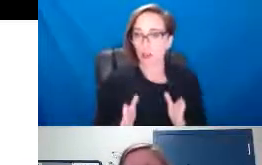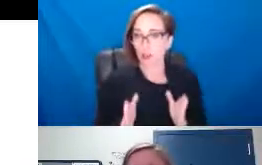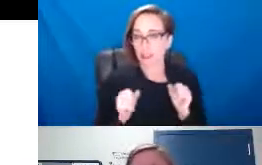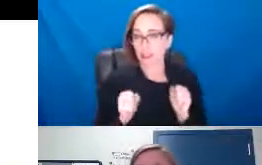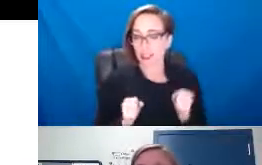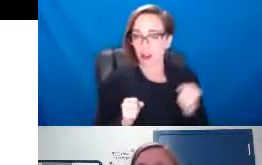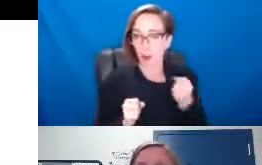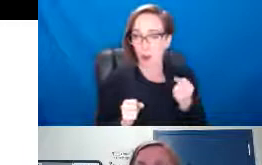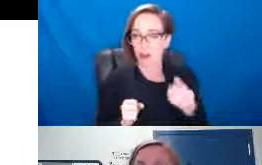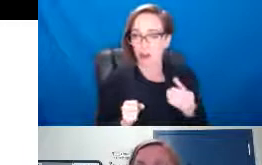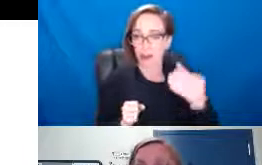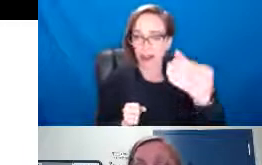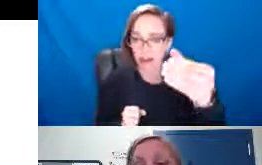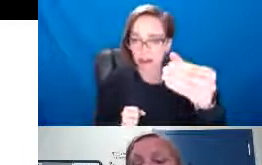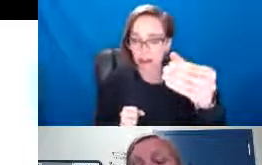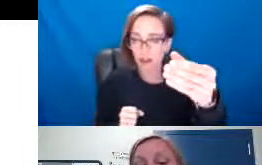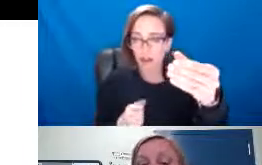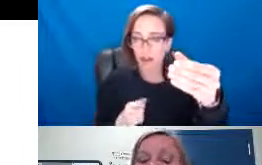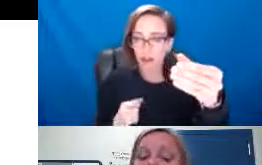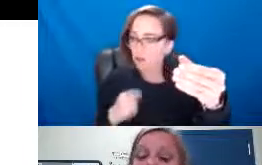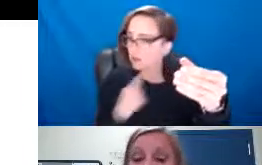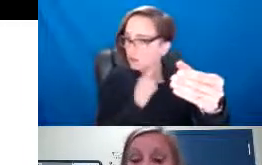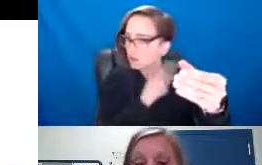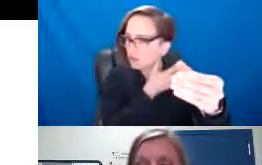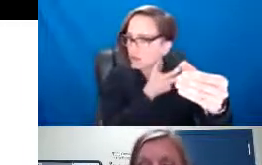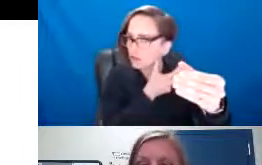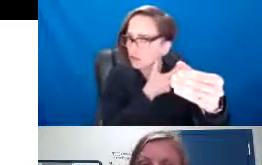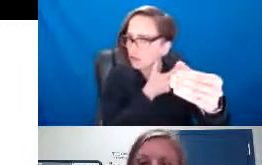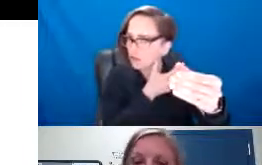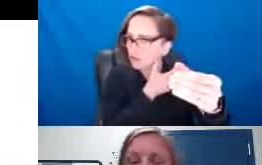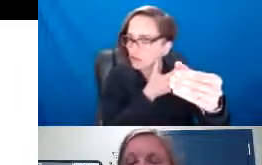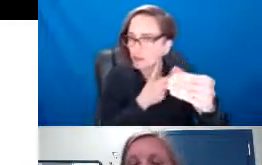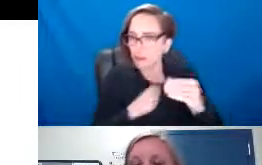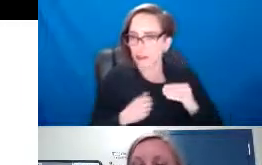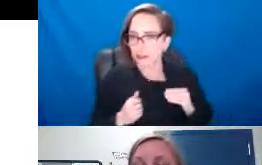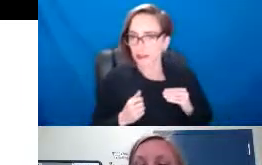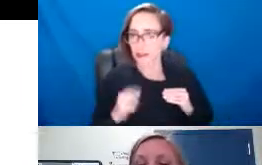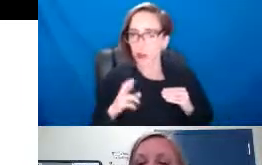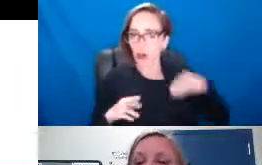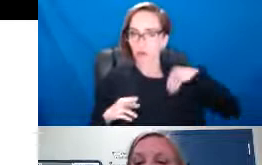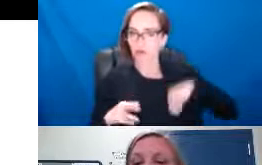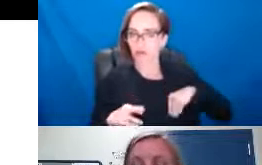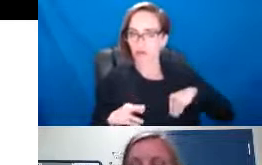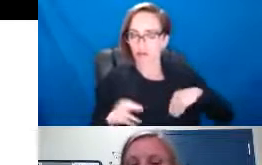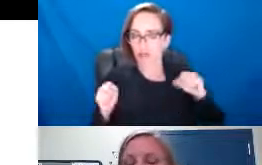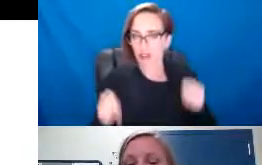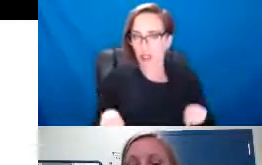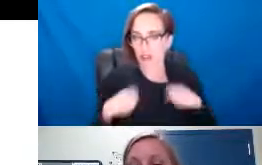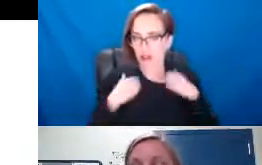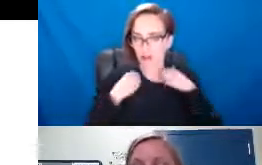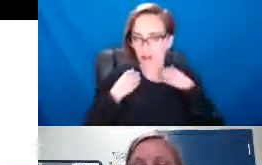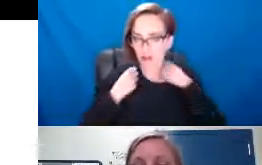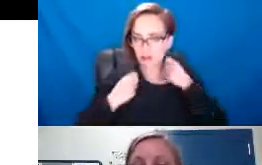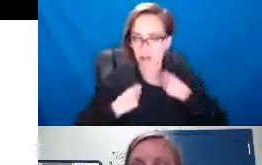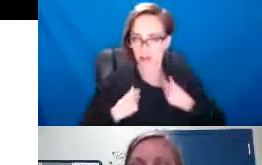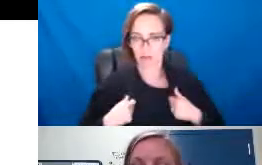and reach out to the individual that you're communicating with to be able to hear them. Or you hand them